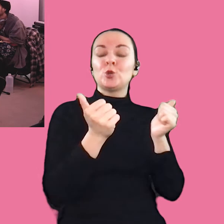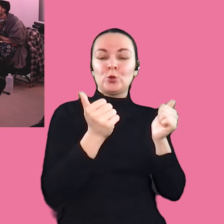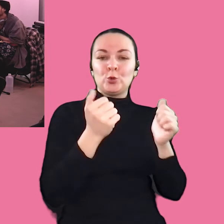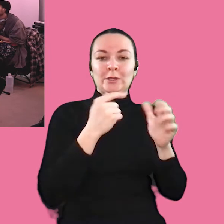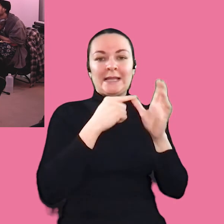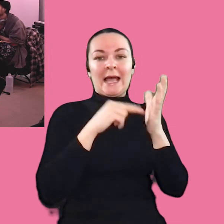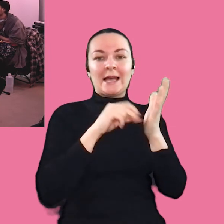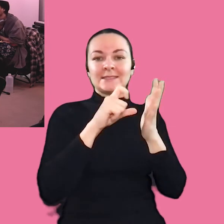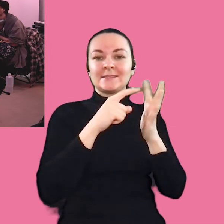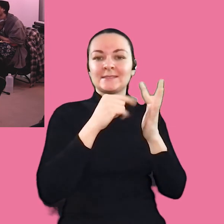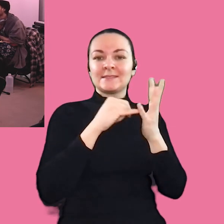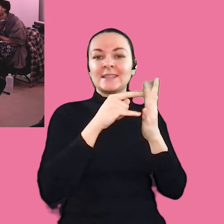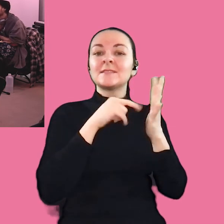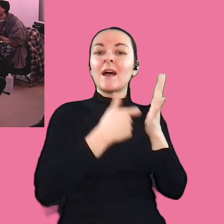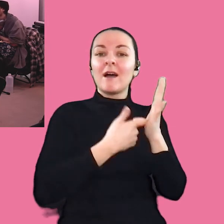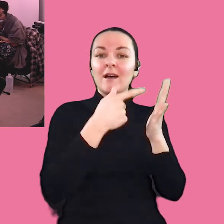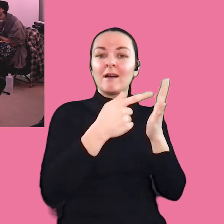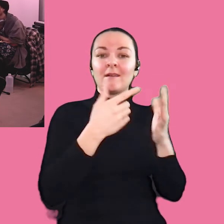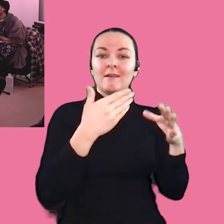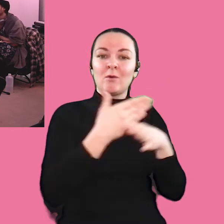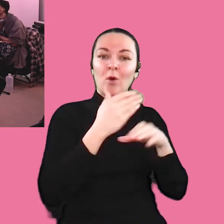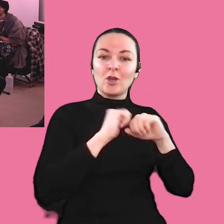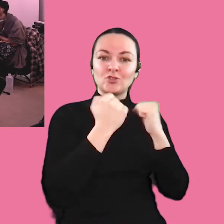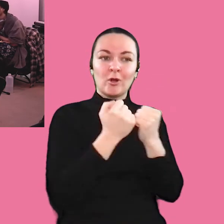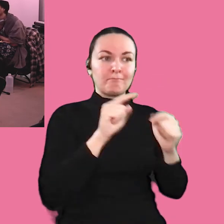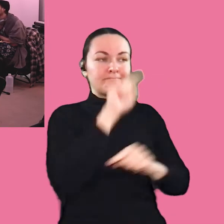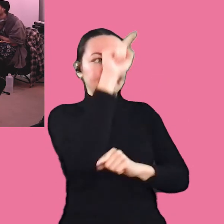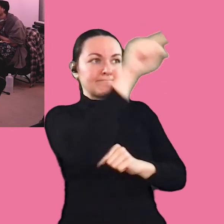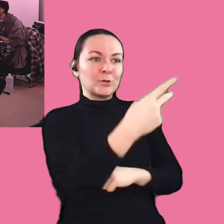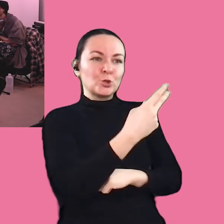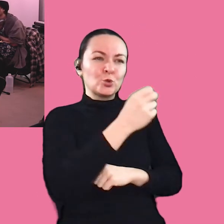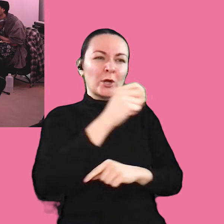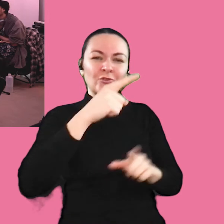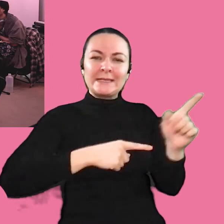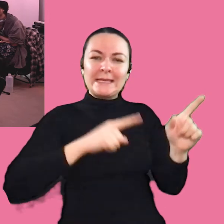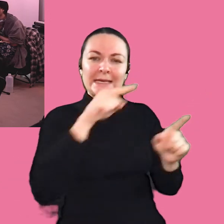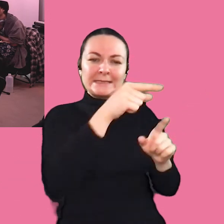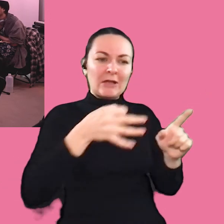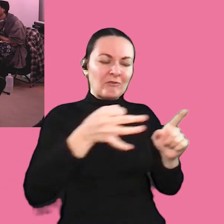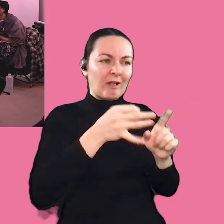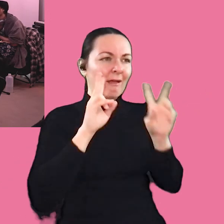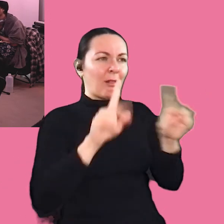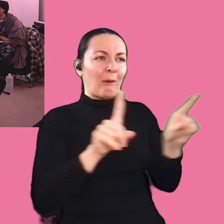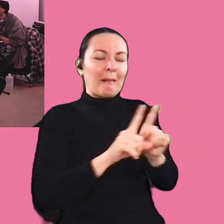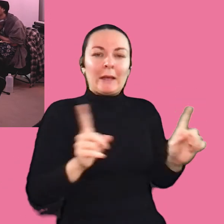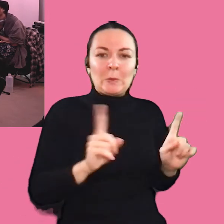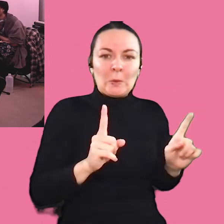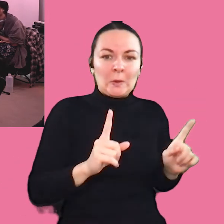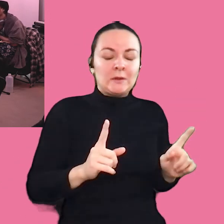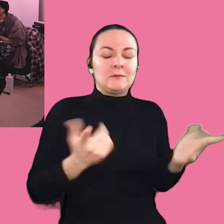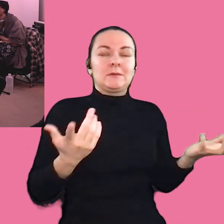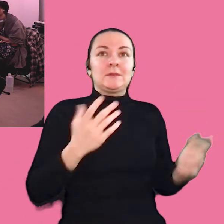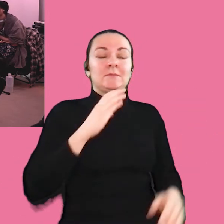at what will the village look like in 200 years was one of these questions, and it's